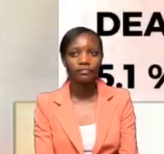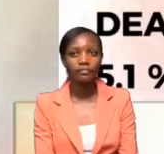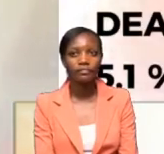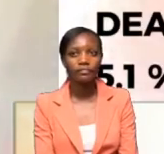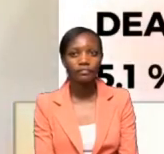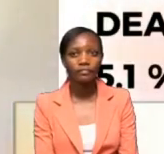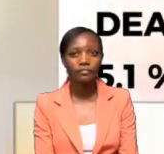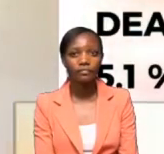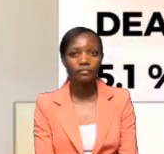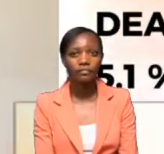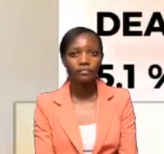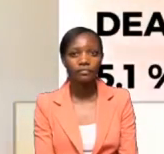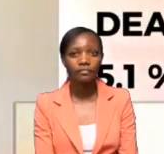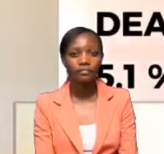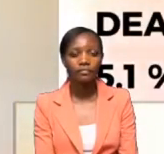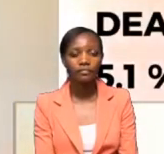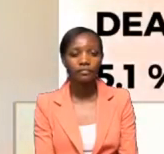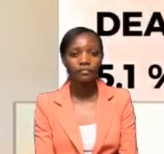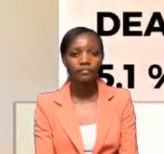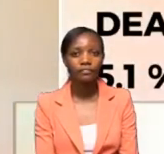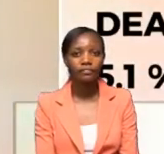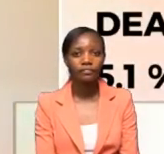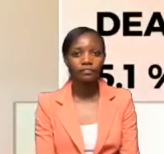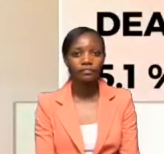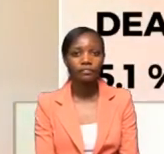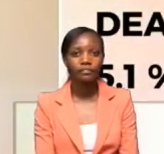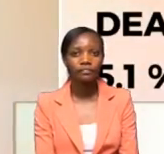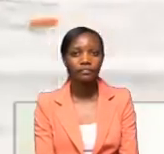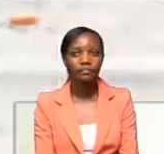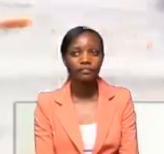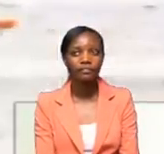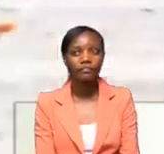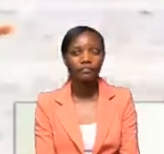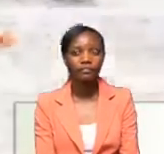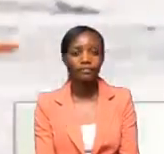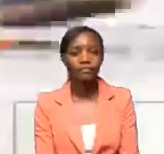for 5.1% of the total cases.